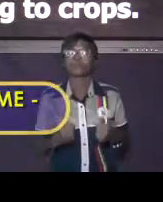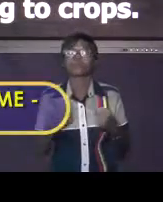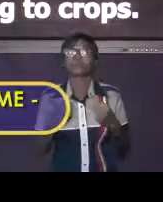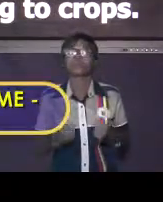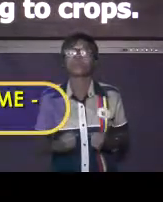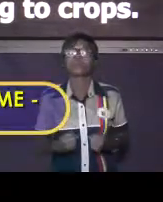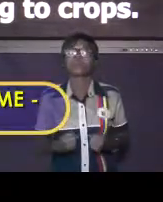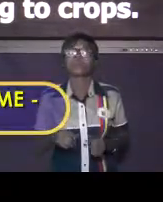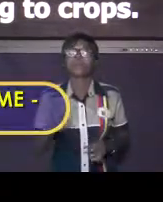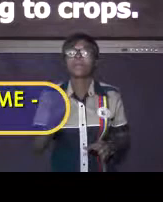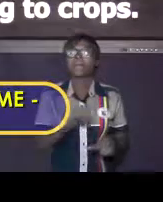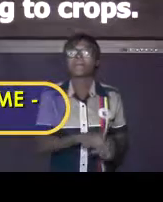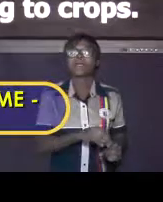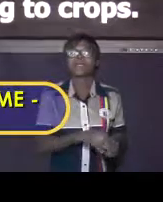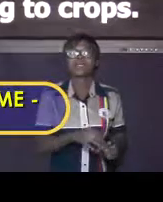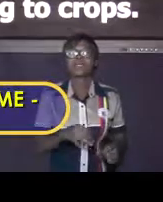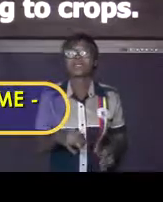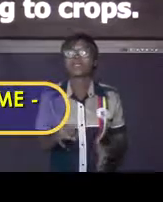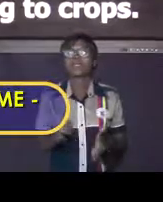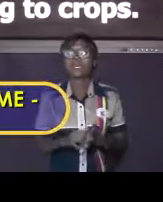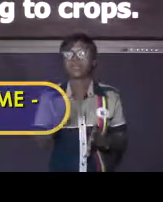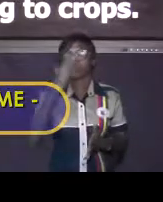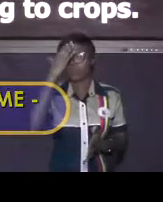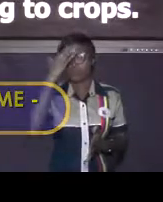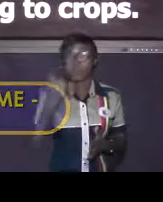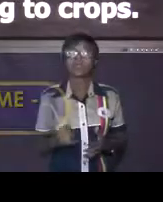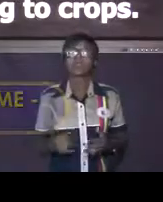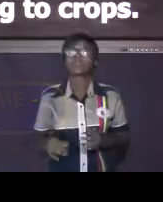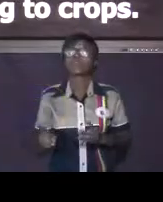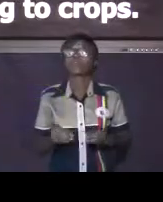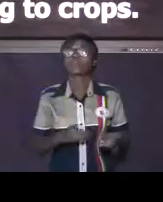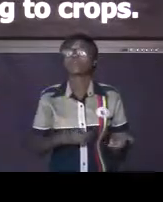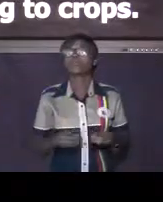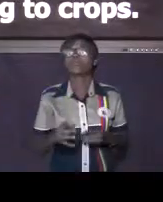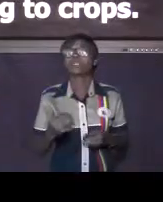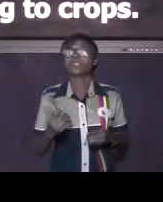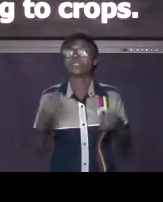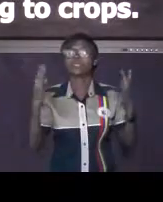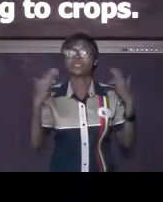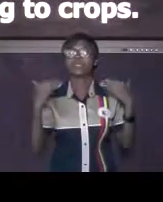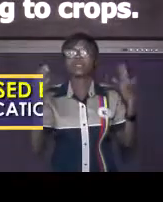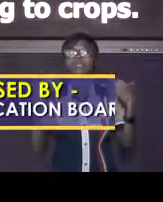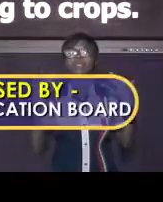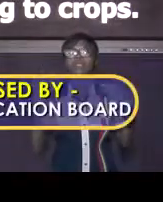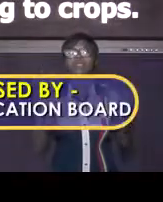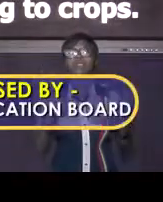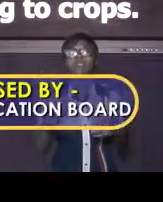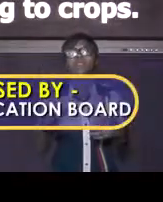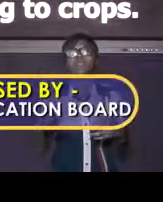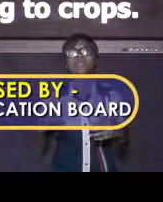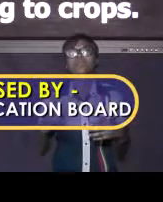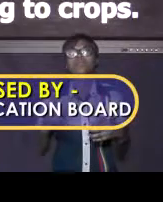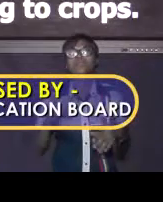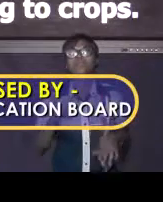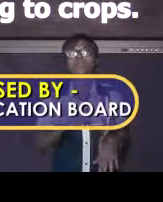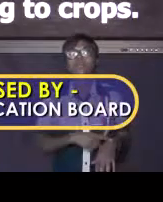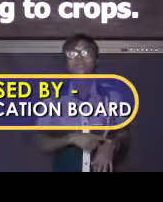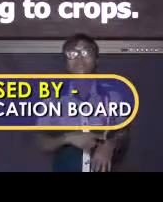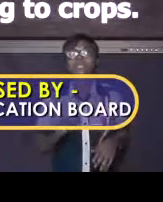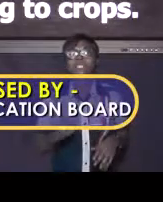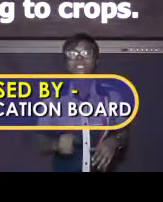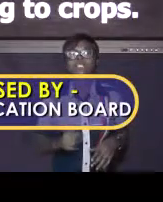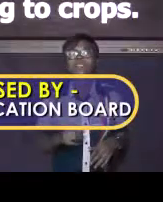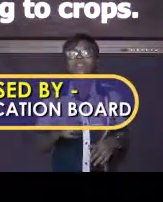rain pattern is very vital to healthy plants. It helps. That's why during the rainy season, you see that some plants grow the way they